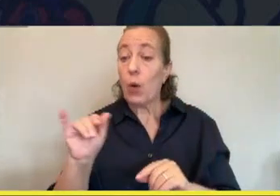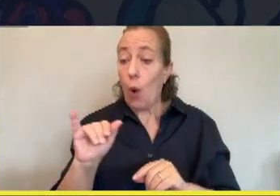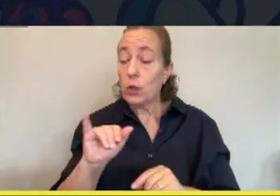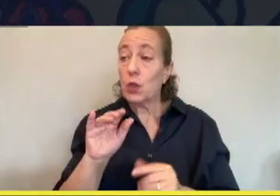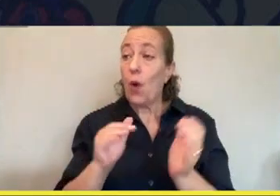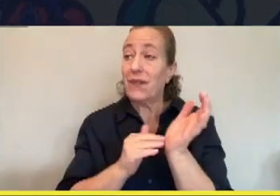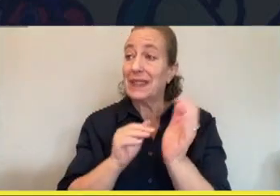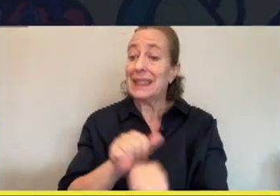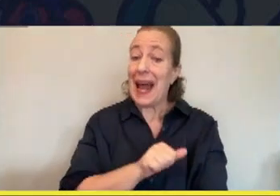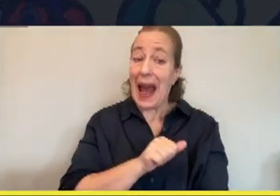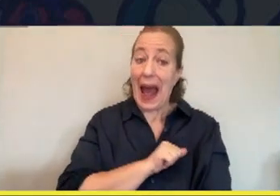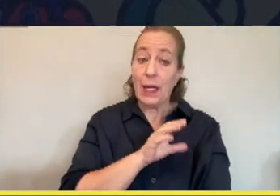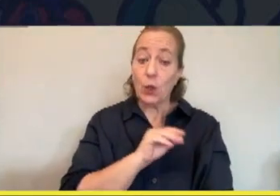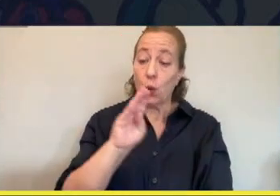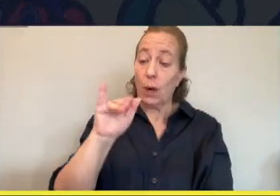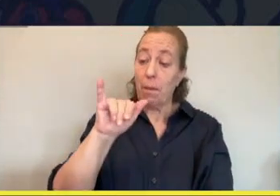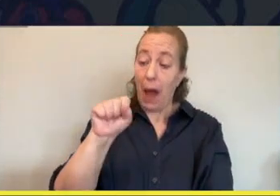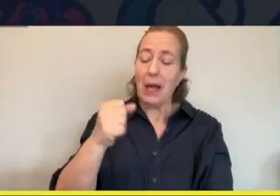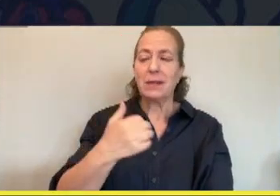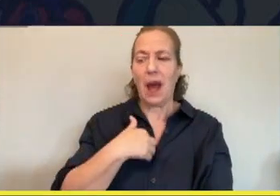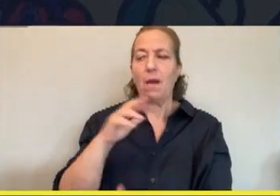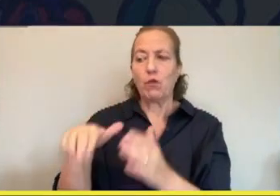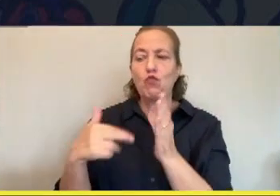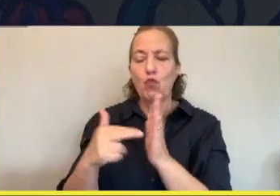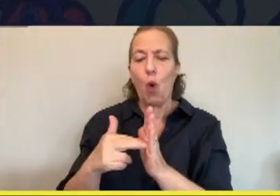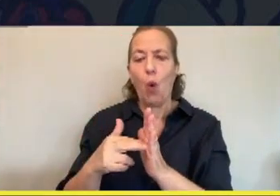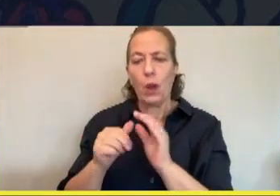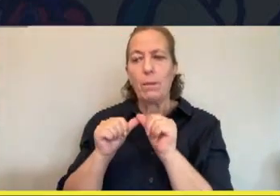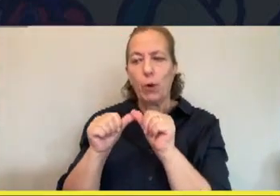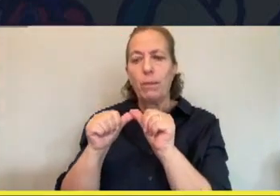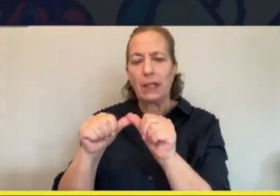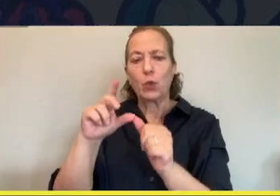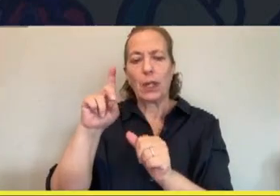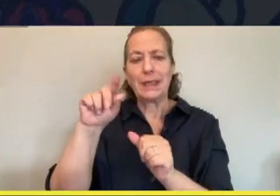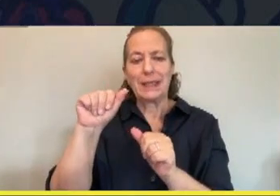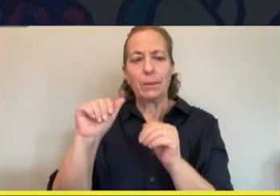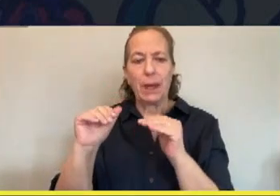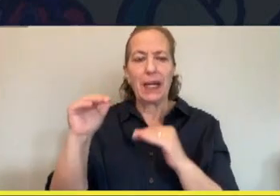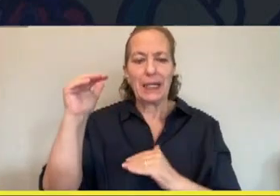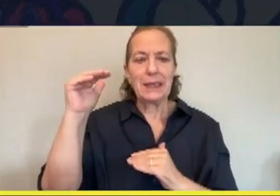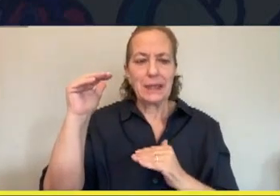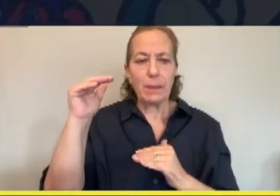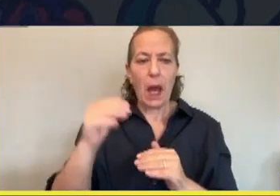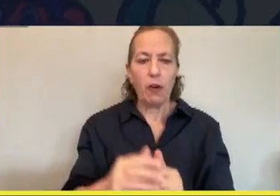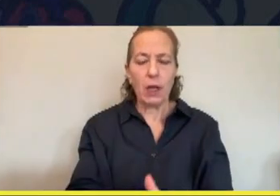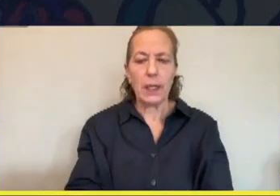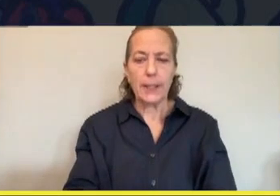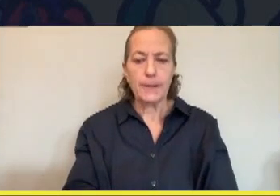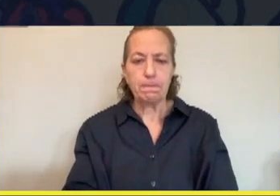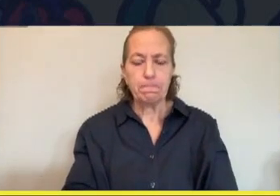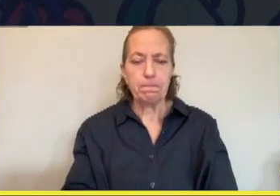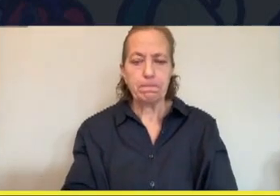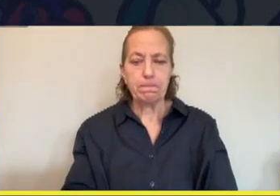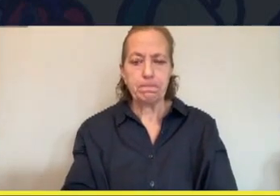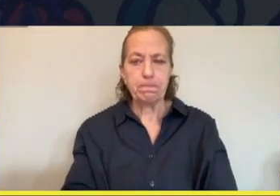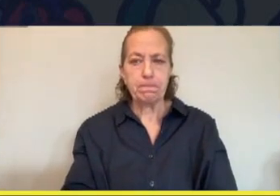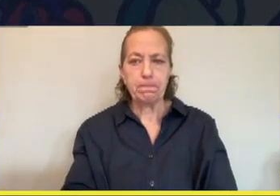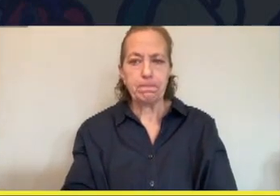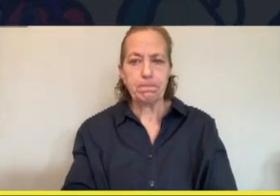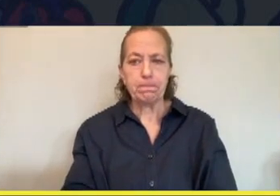bias play a role in perpetuating disability disparities. And I'm going to leave you on my last slide with the last sort of sentence of our